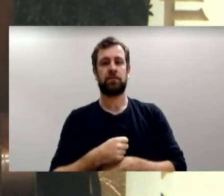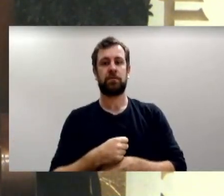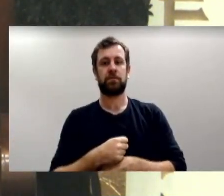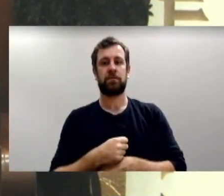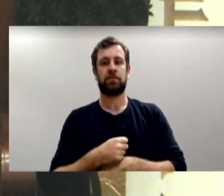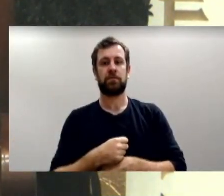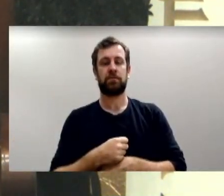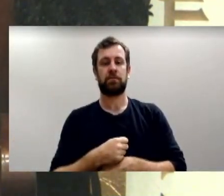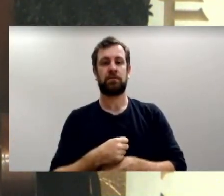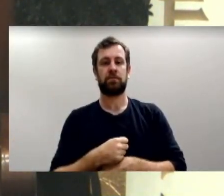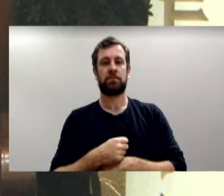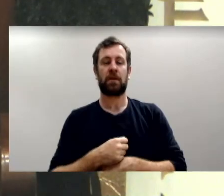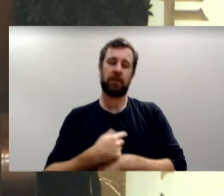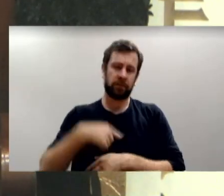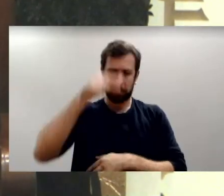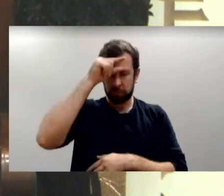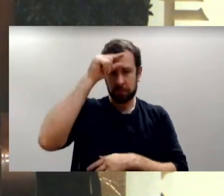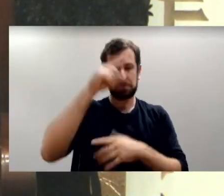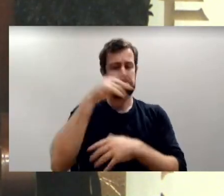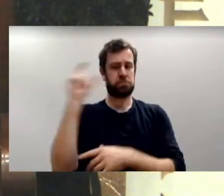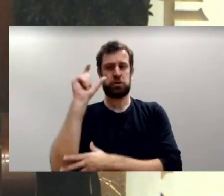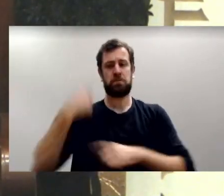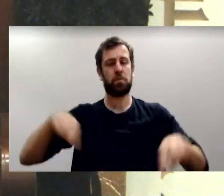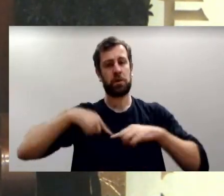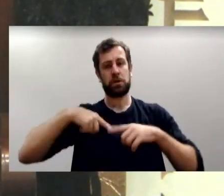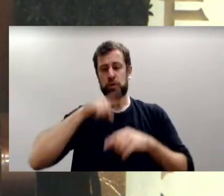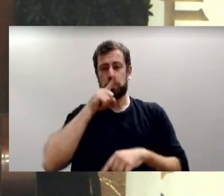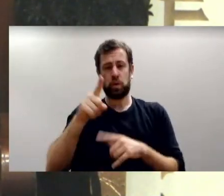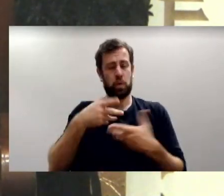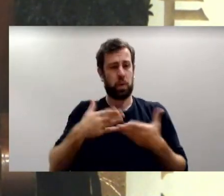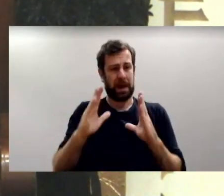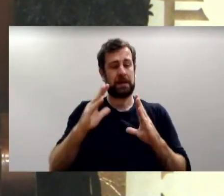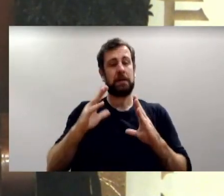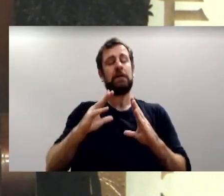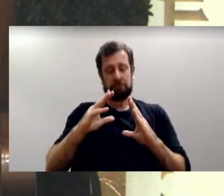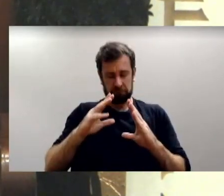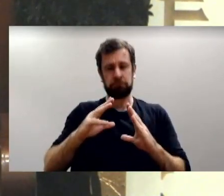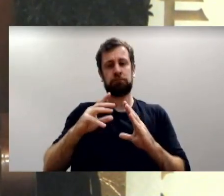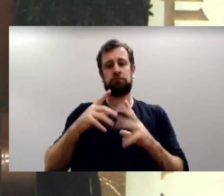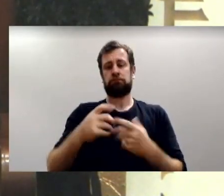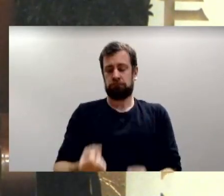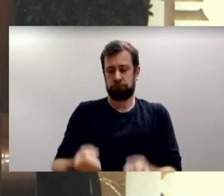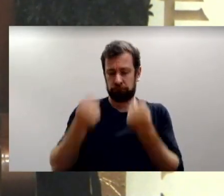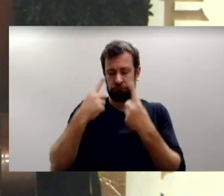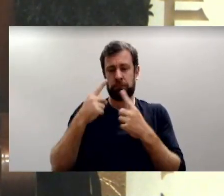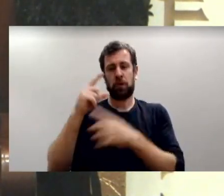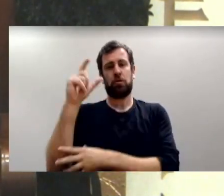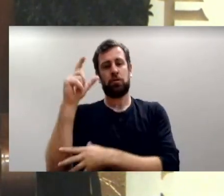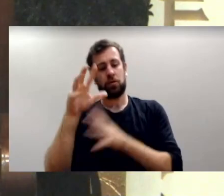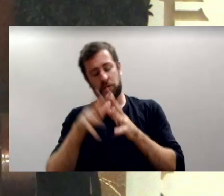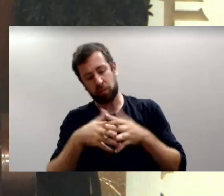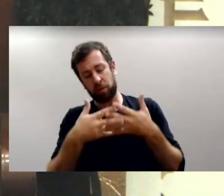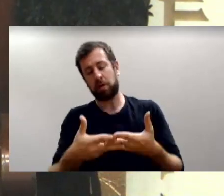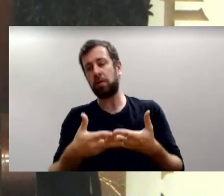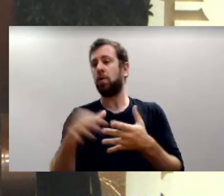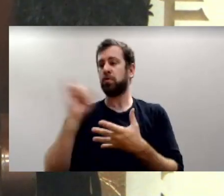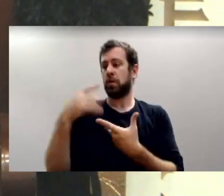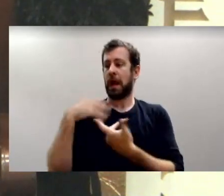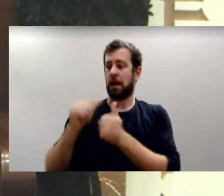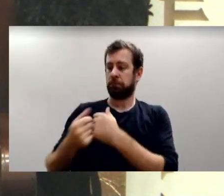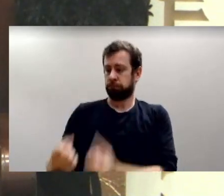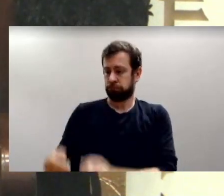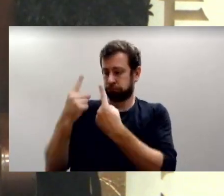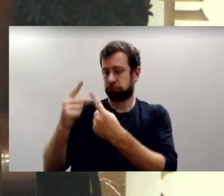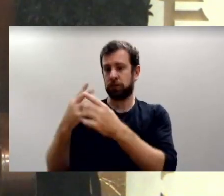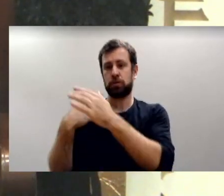of understanding the Quran and the authentic way or the channel to reach to the Sunnah of Rasulullah are